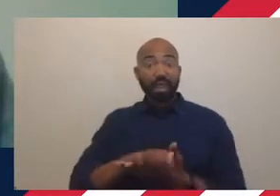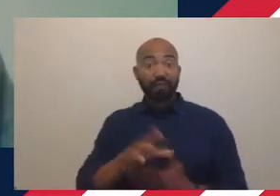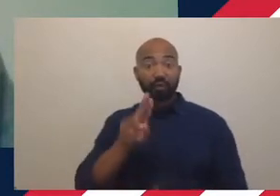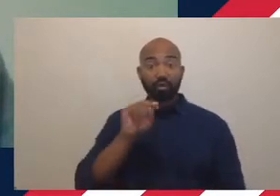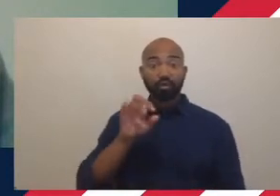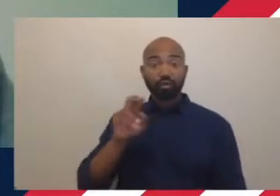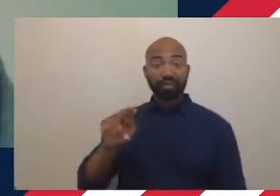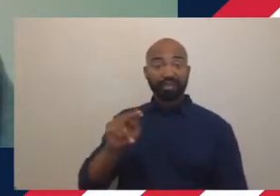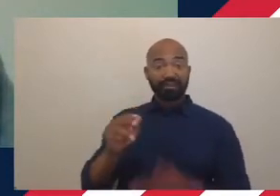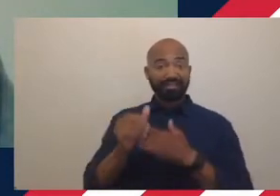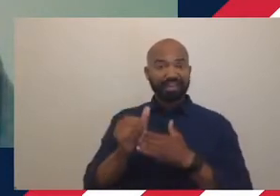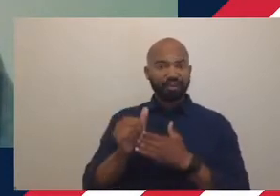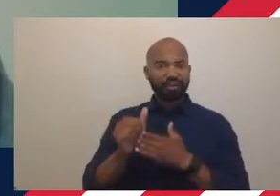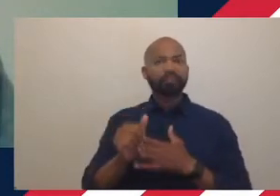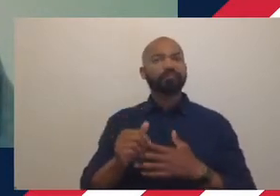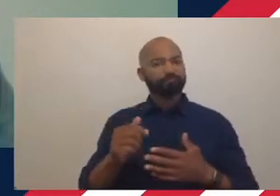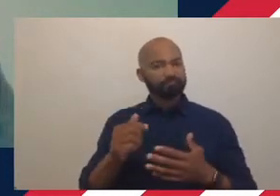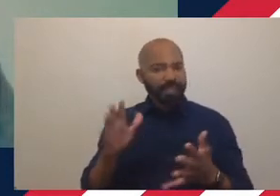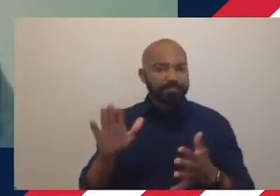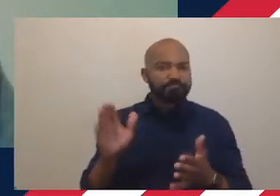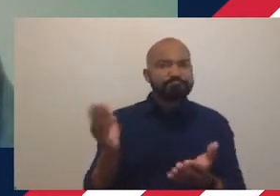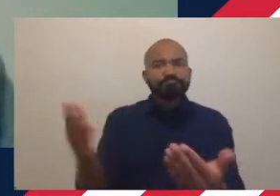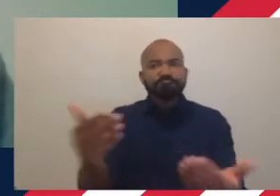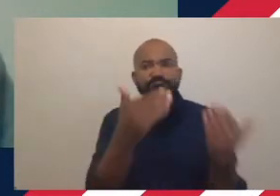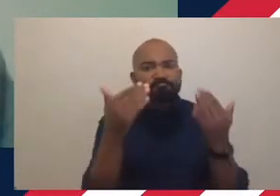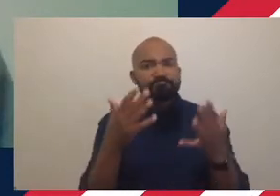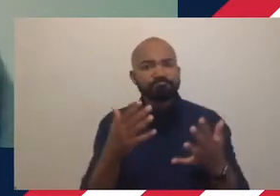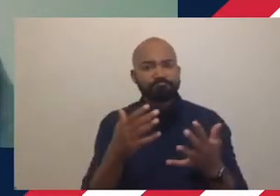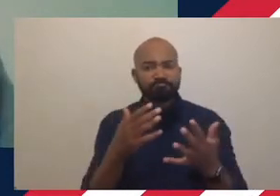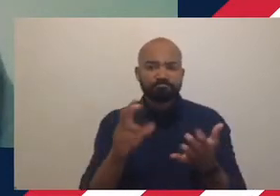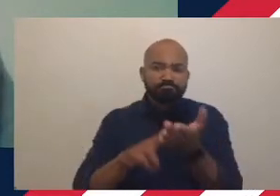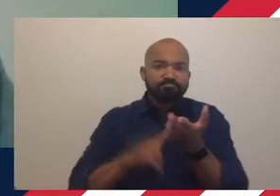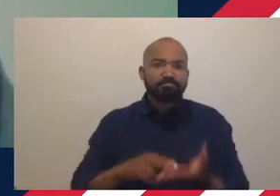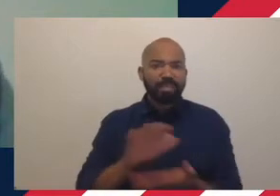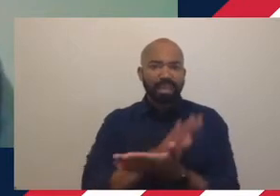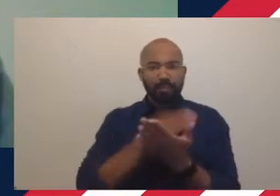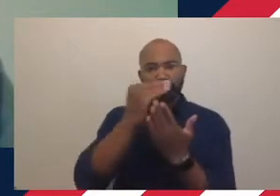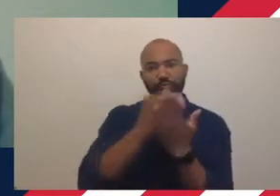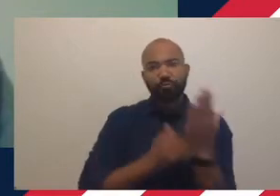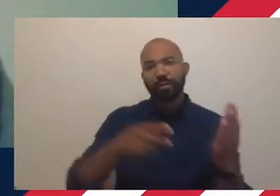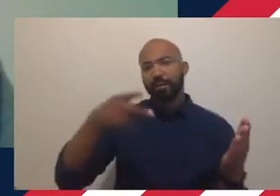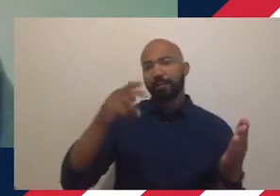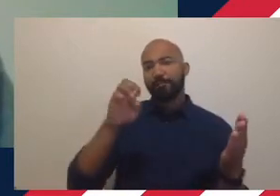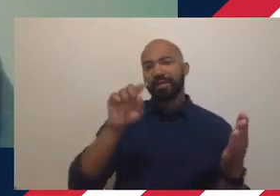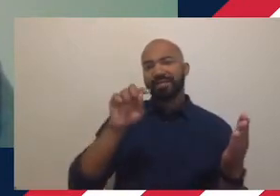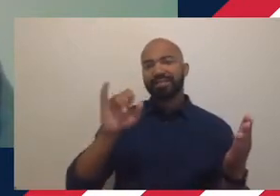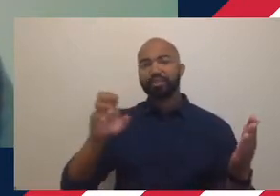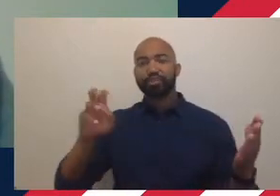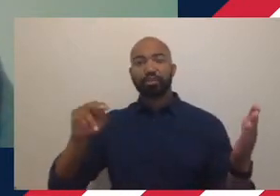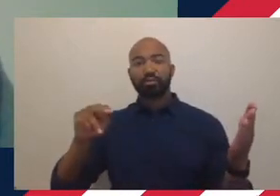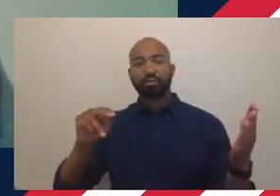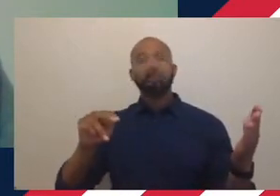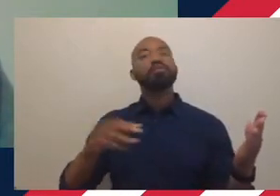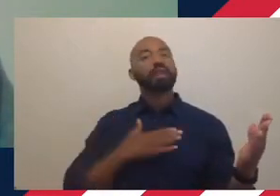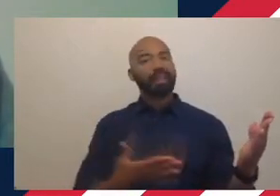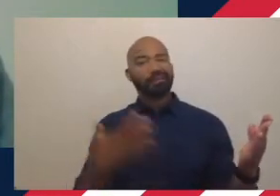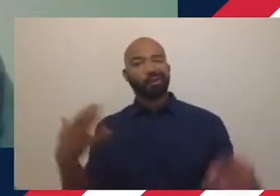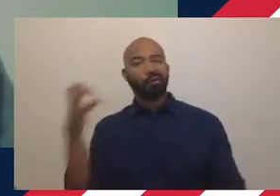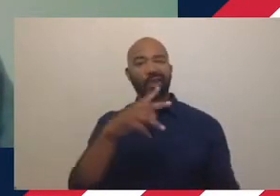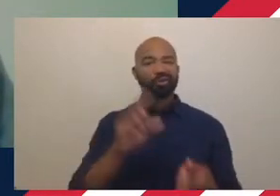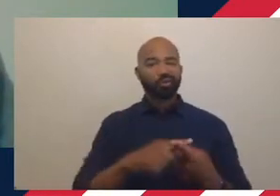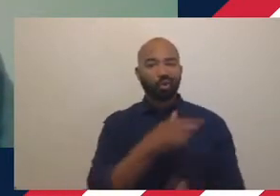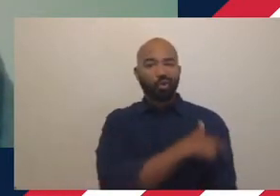leadership to allow me back into the hotel. And luckily, I was able to return and isolate for the remainder of my time